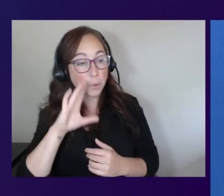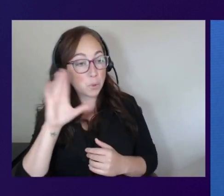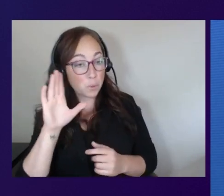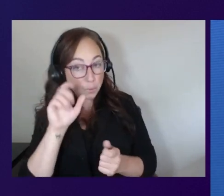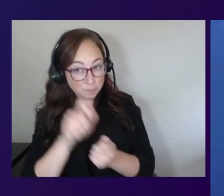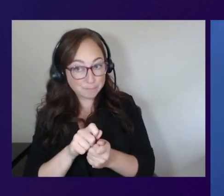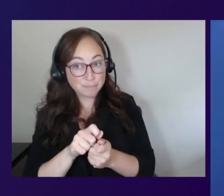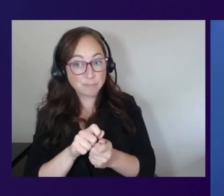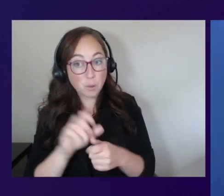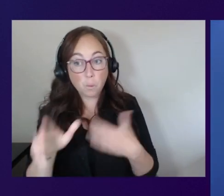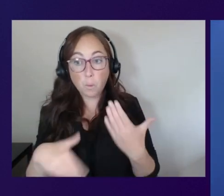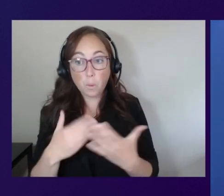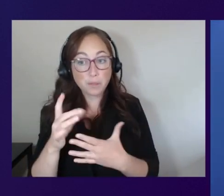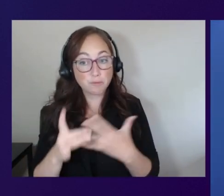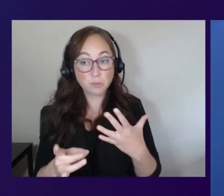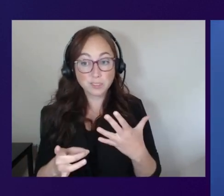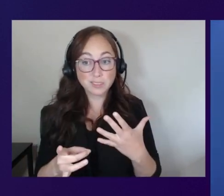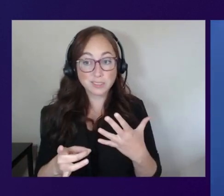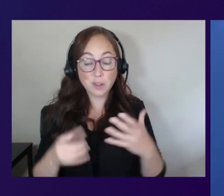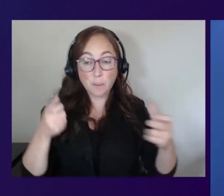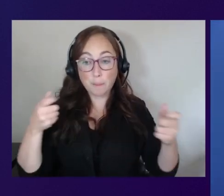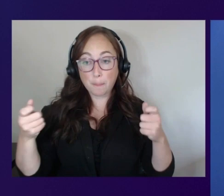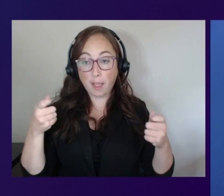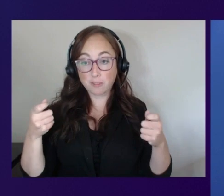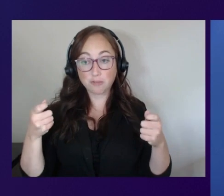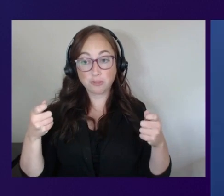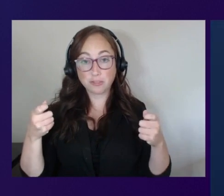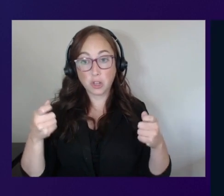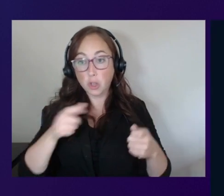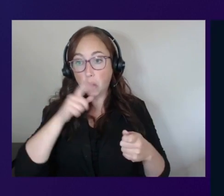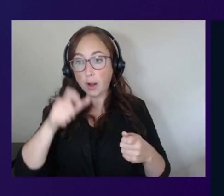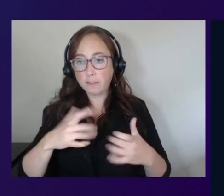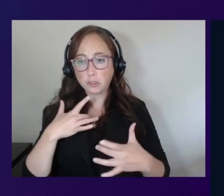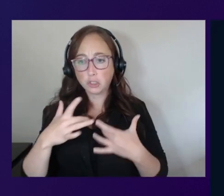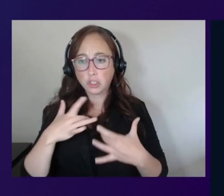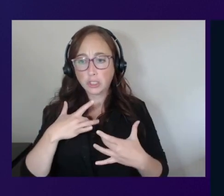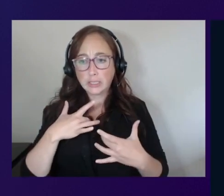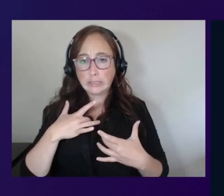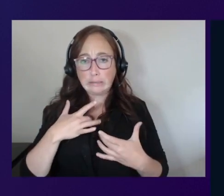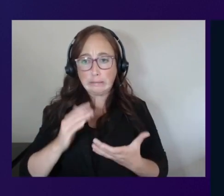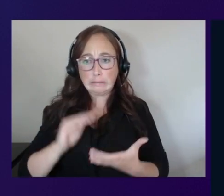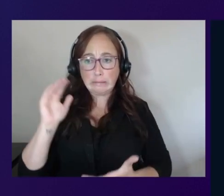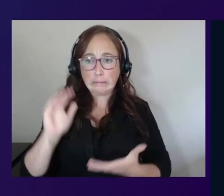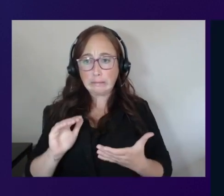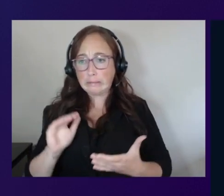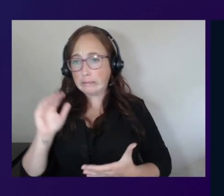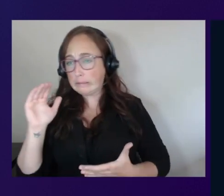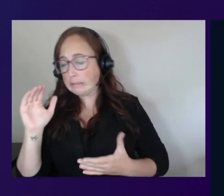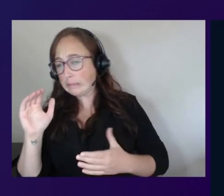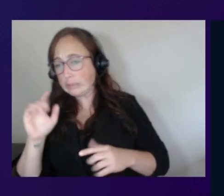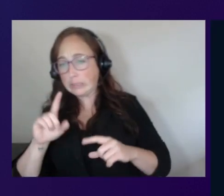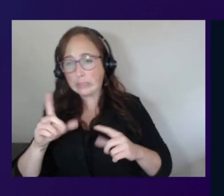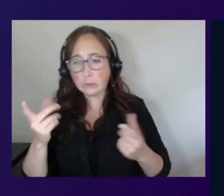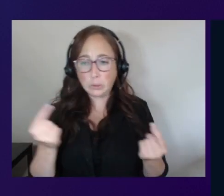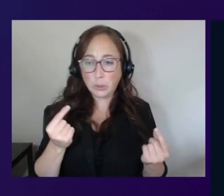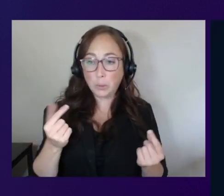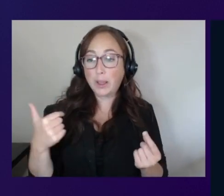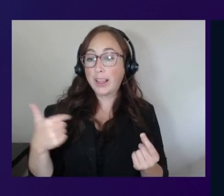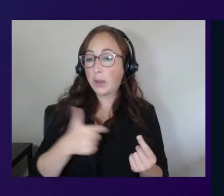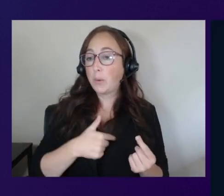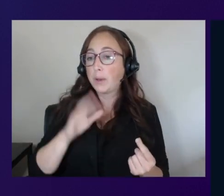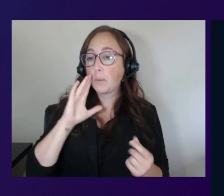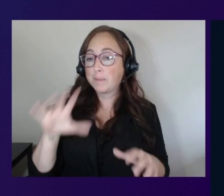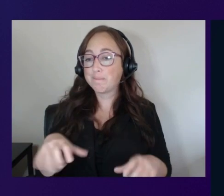here are fully managed, so you don't have to worry about scale up, scale down. We'll do it for you. And also like the rest of the